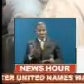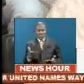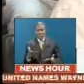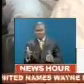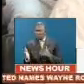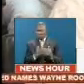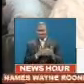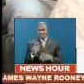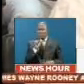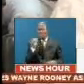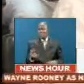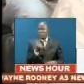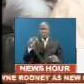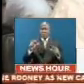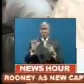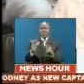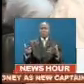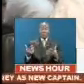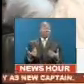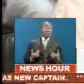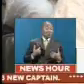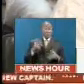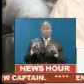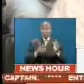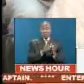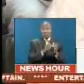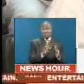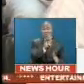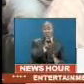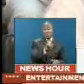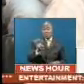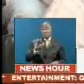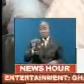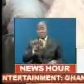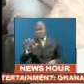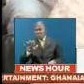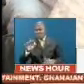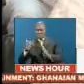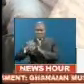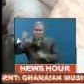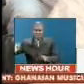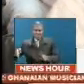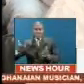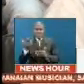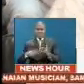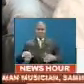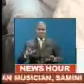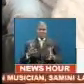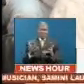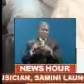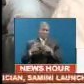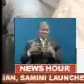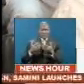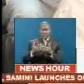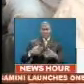ages, not just young people, but of course youth unemployment is very important to us. But even older people, some who are going to retire and who need encouragement